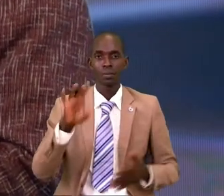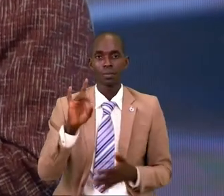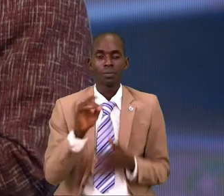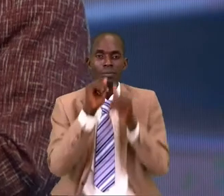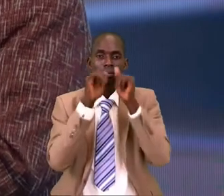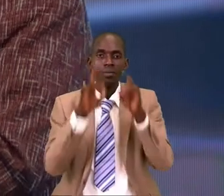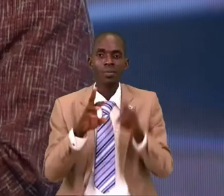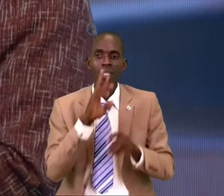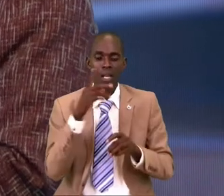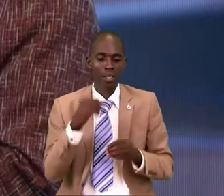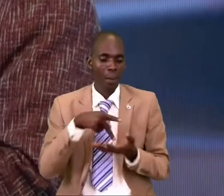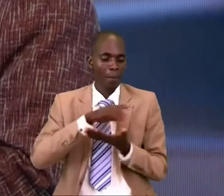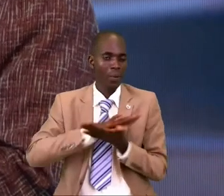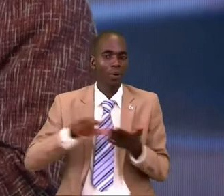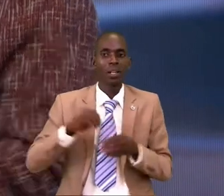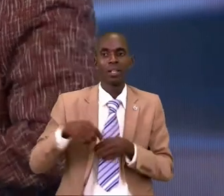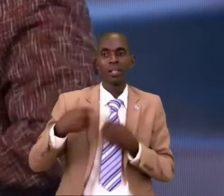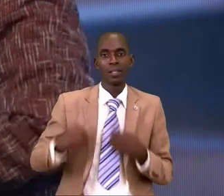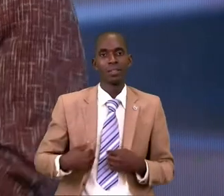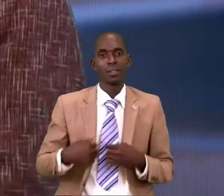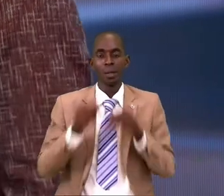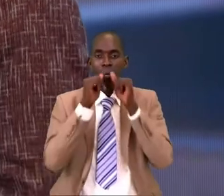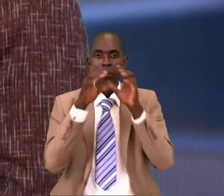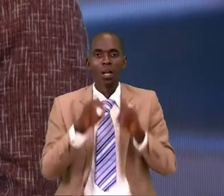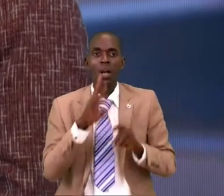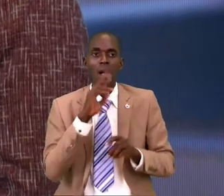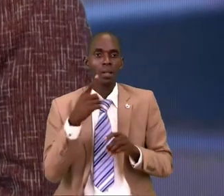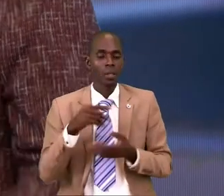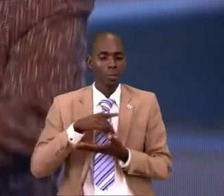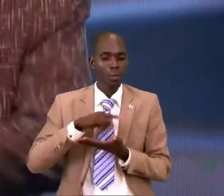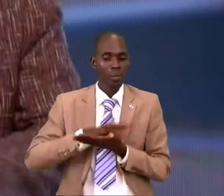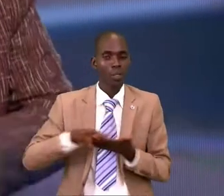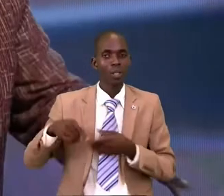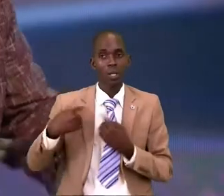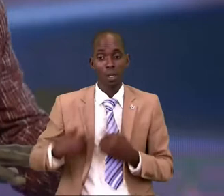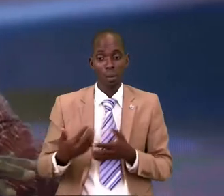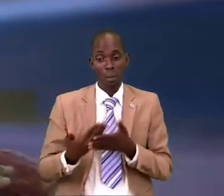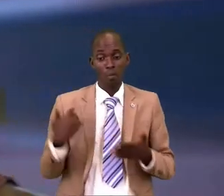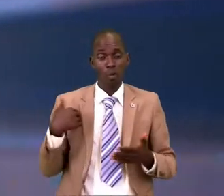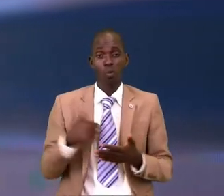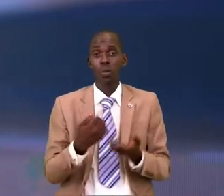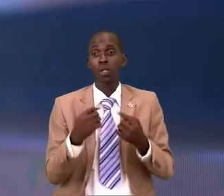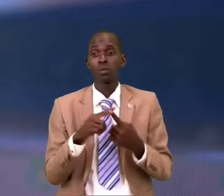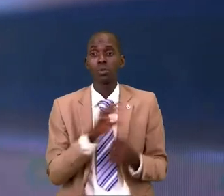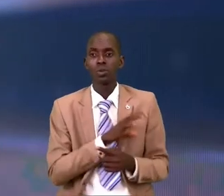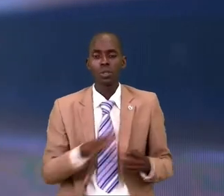were polluted in our heart. Pollution in the heart. And all those